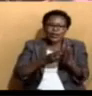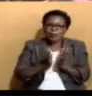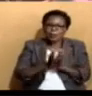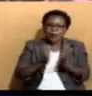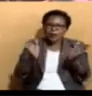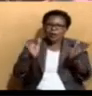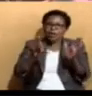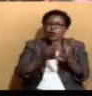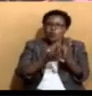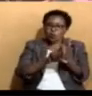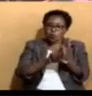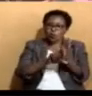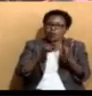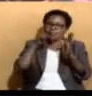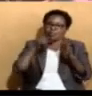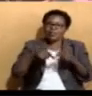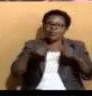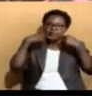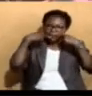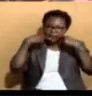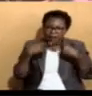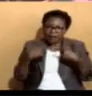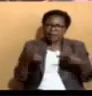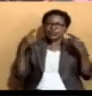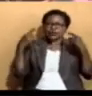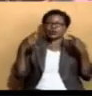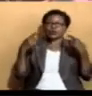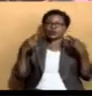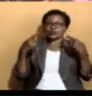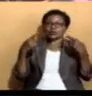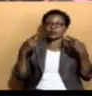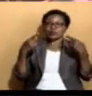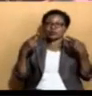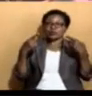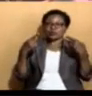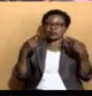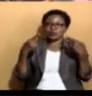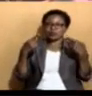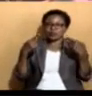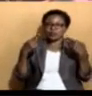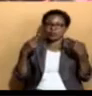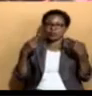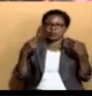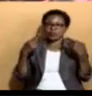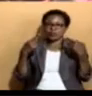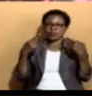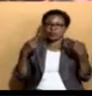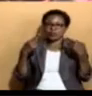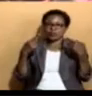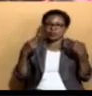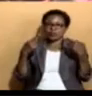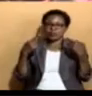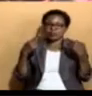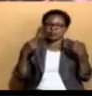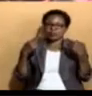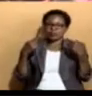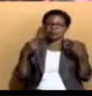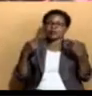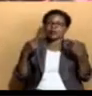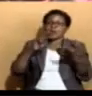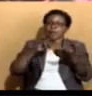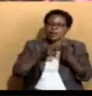law, such declaration binds the parties before the